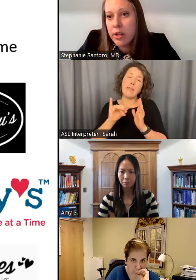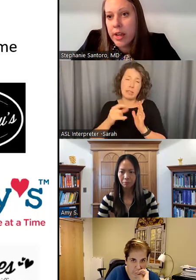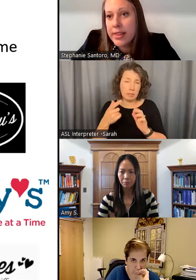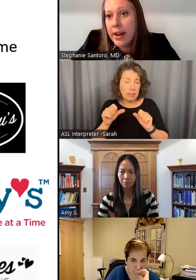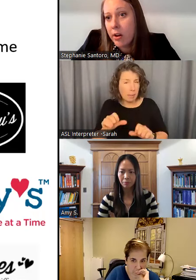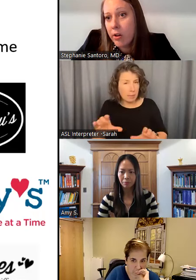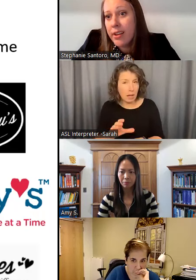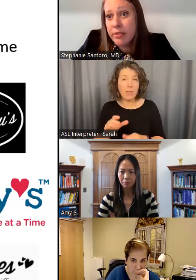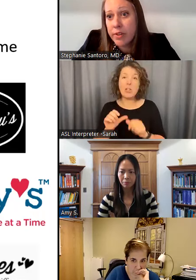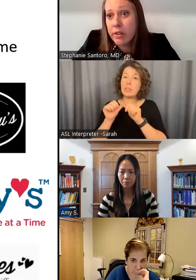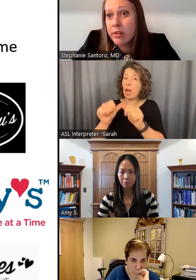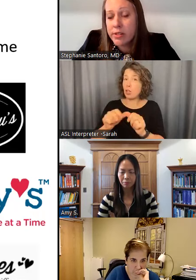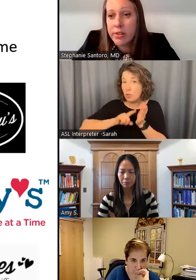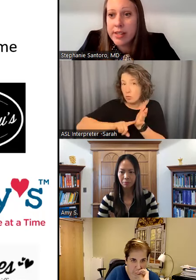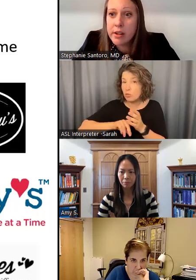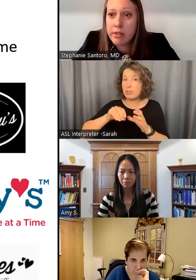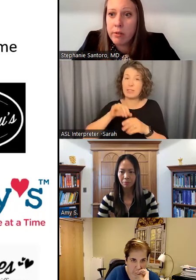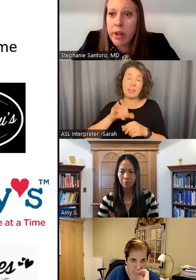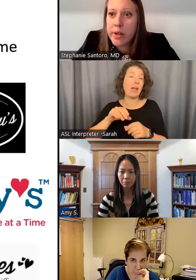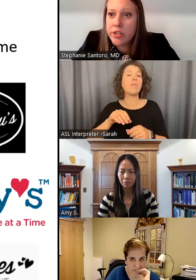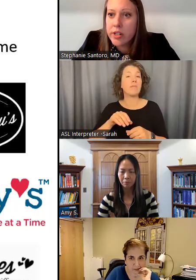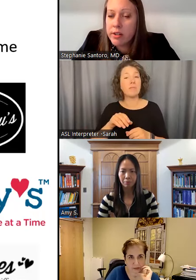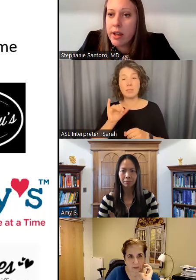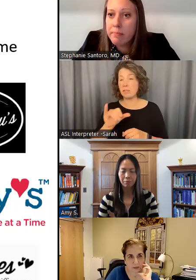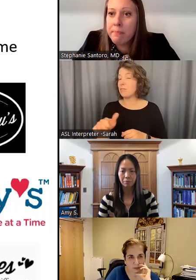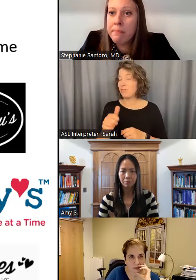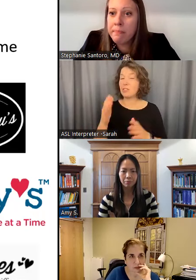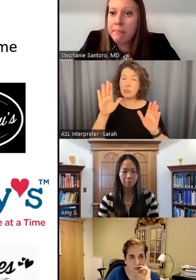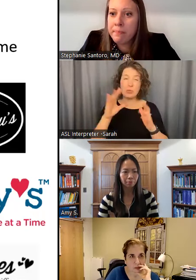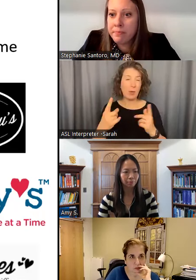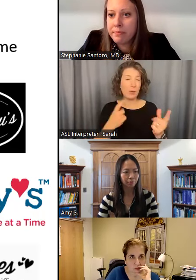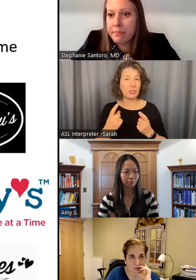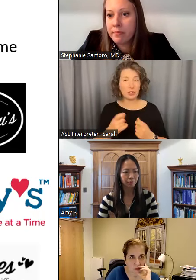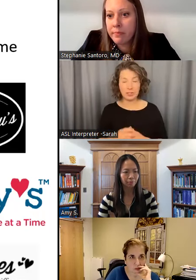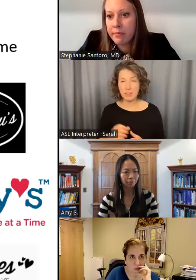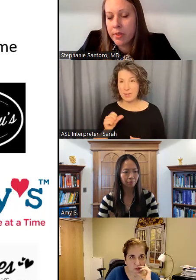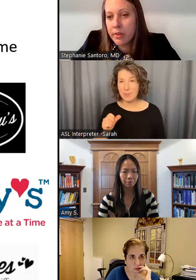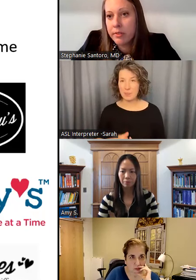research in that area in the field. So that's another great question. Yeah.